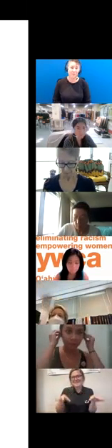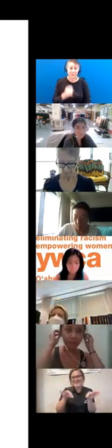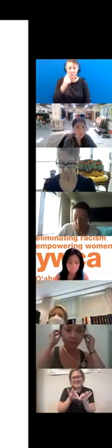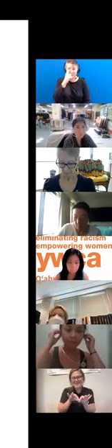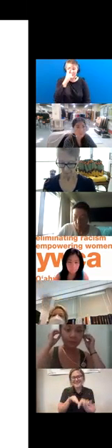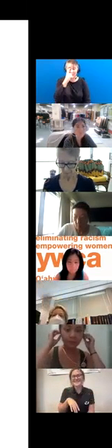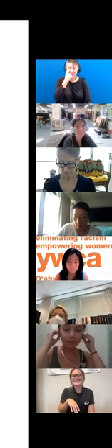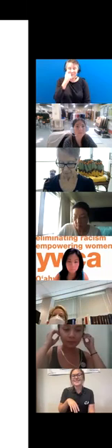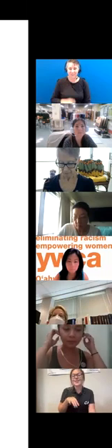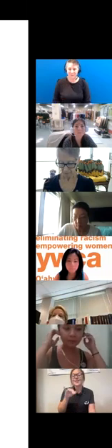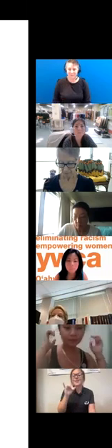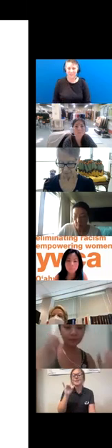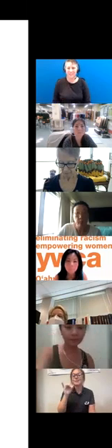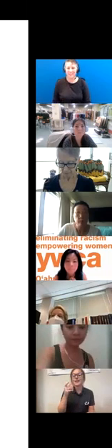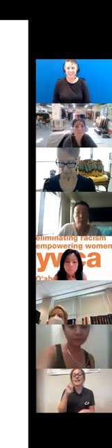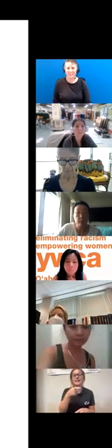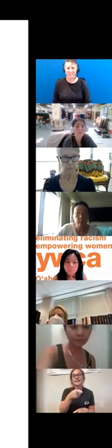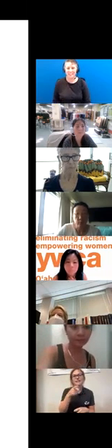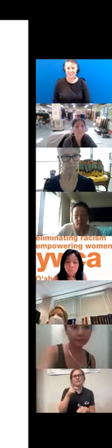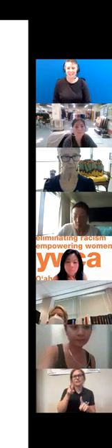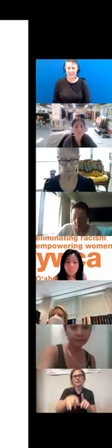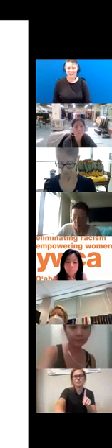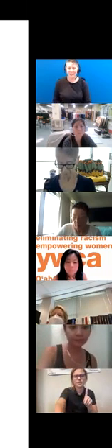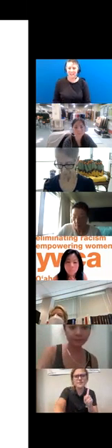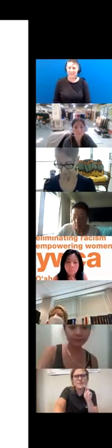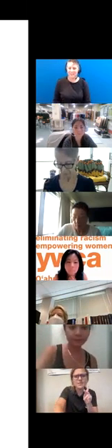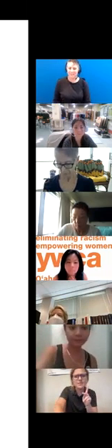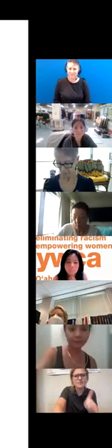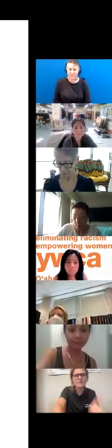So the first one is, very important one, is,